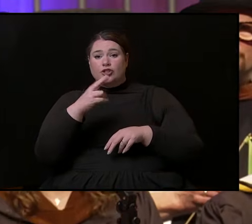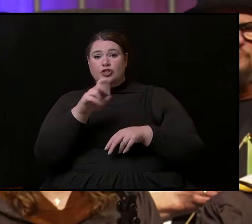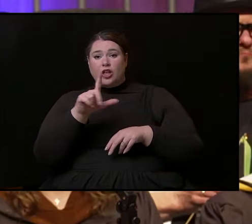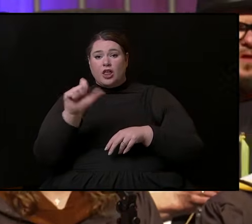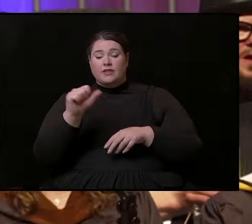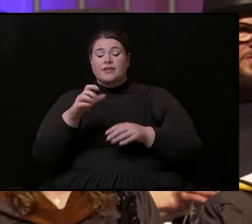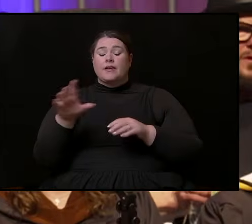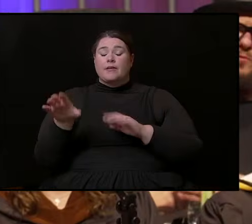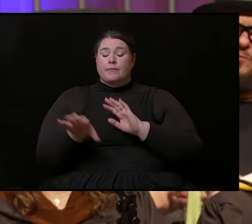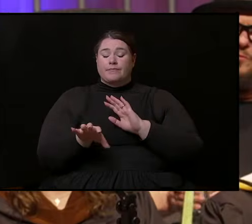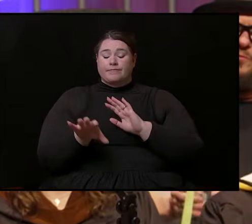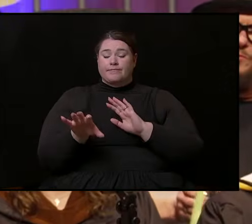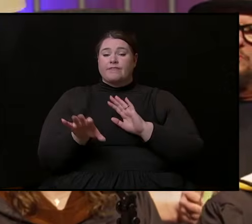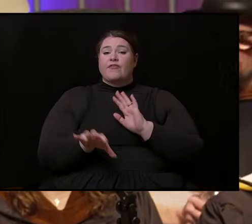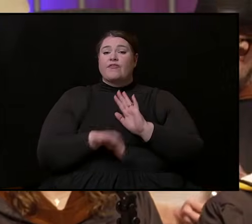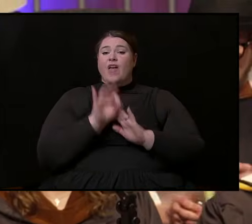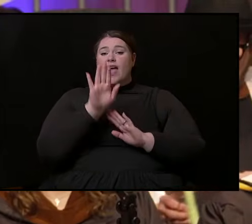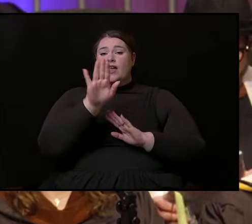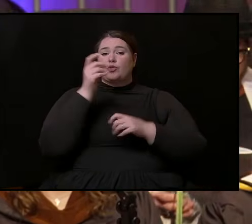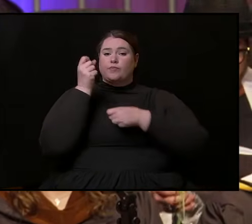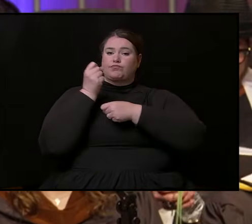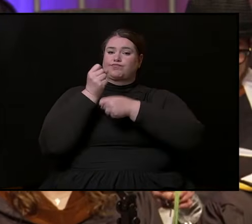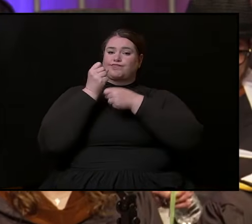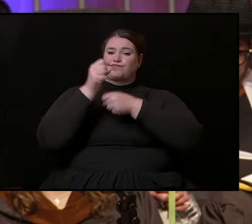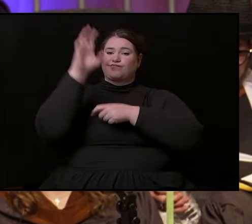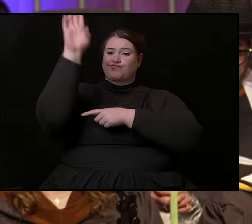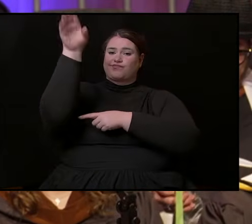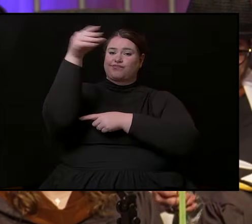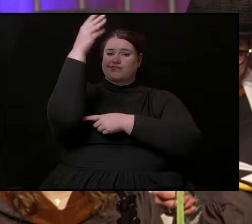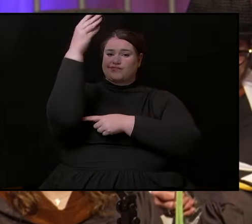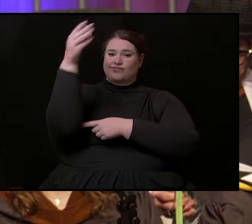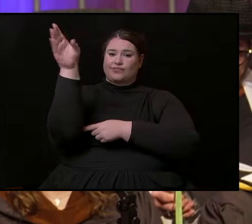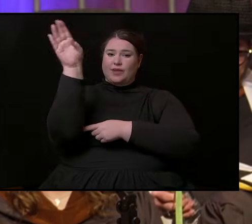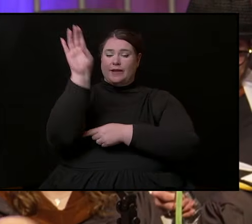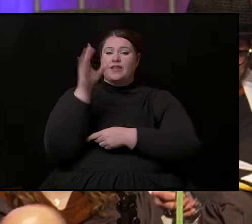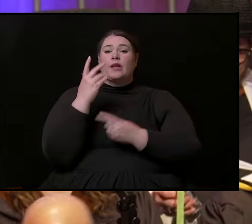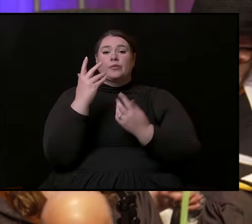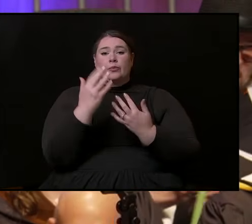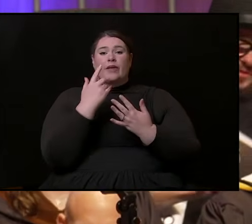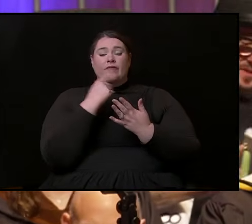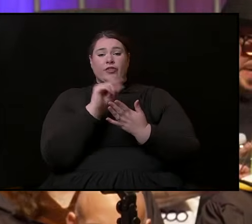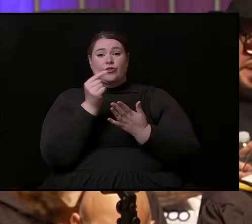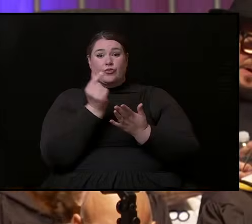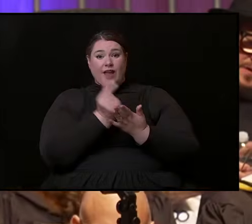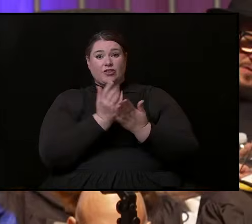everybody let us get out, and then this commencement is